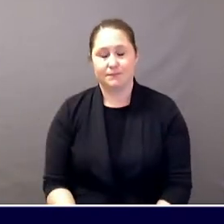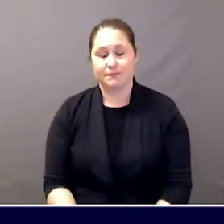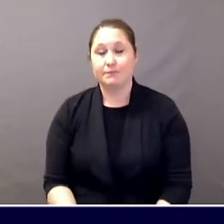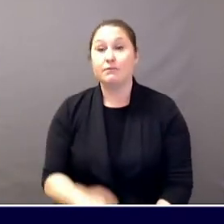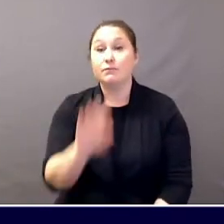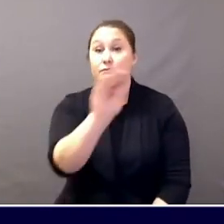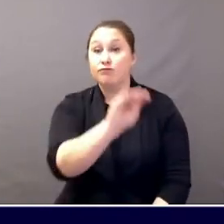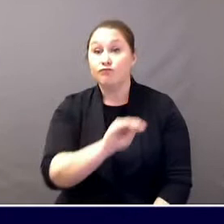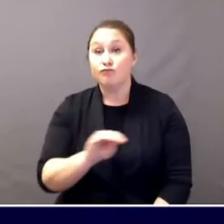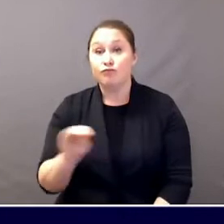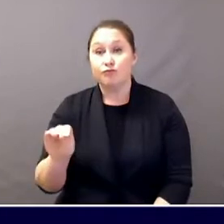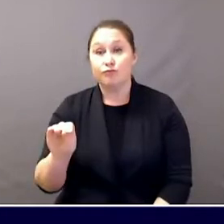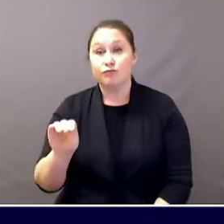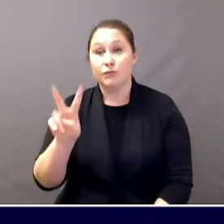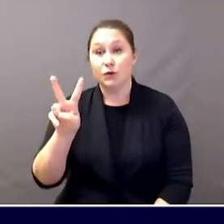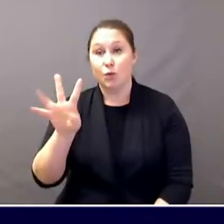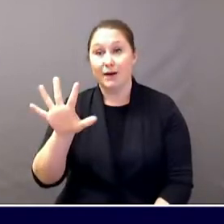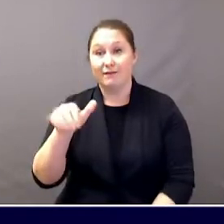those,